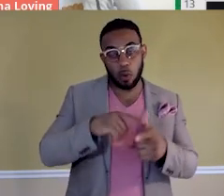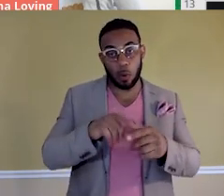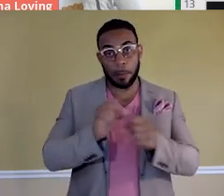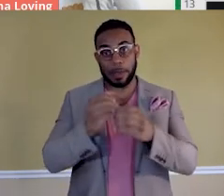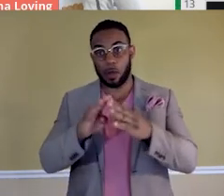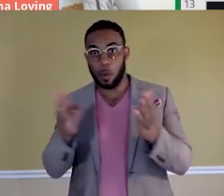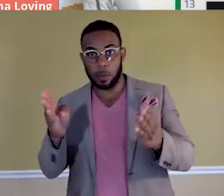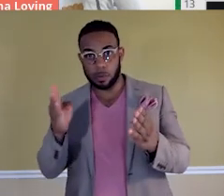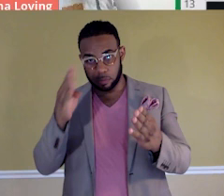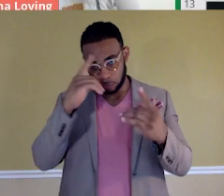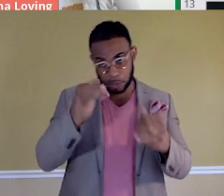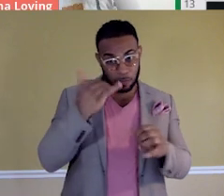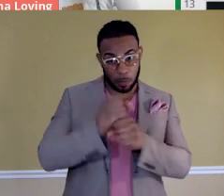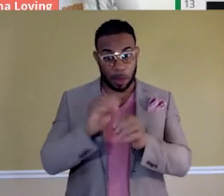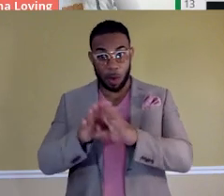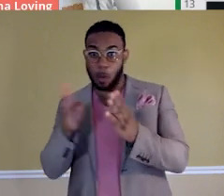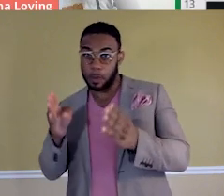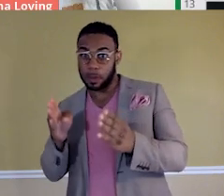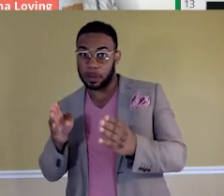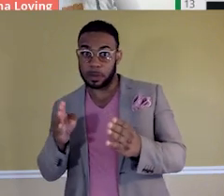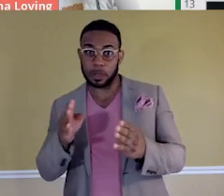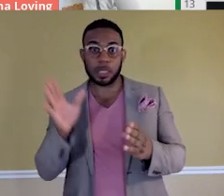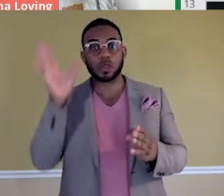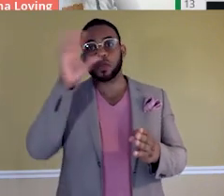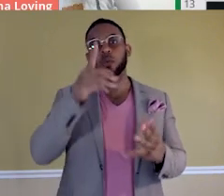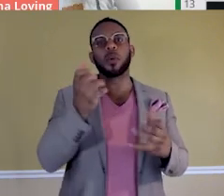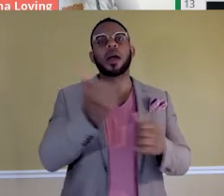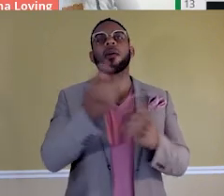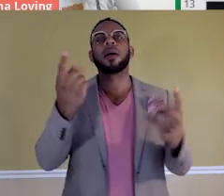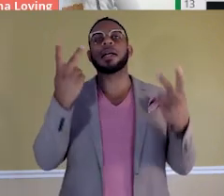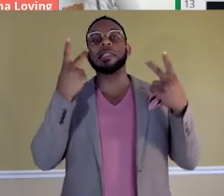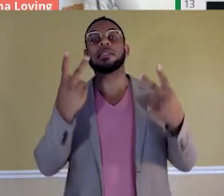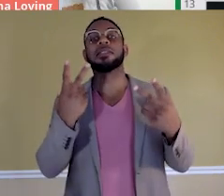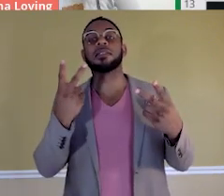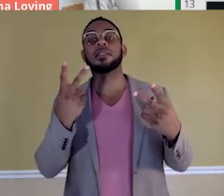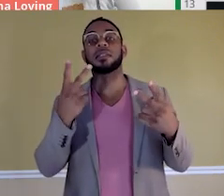open. If you make them open, it is assumed that you want everybody to be able to